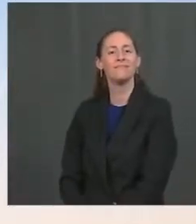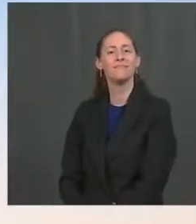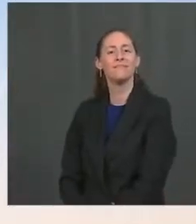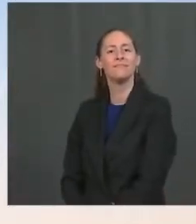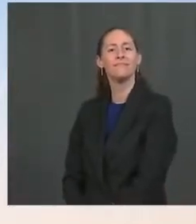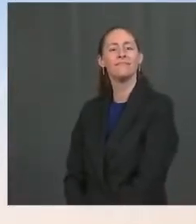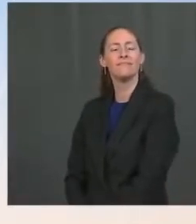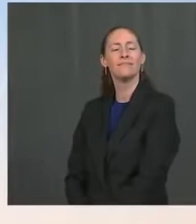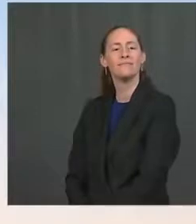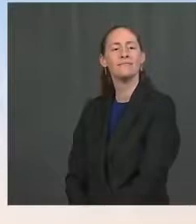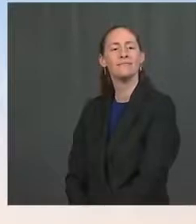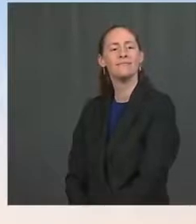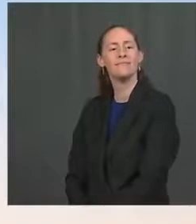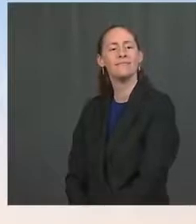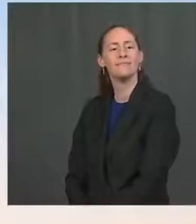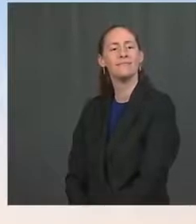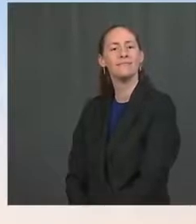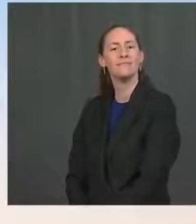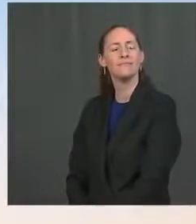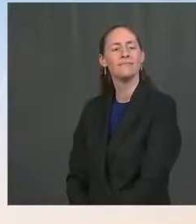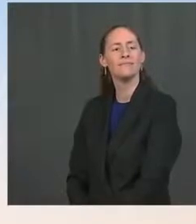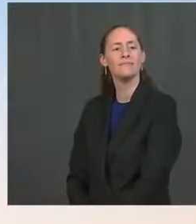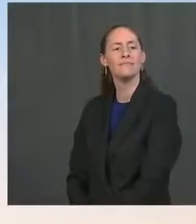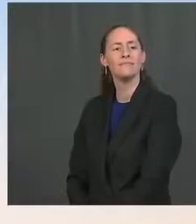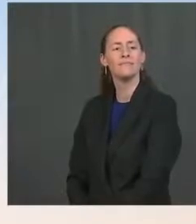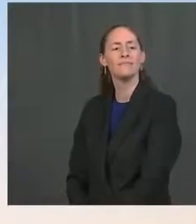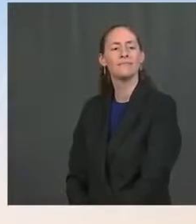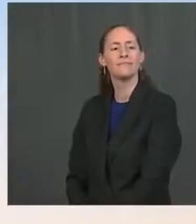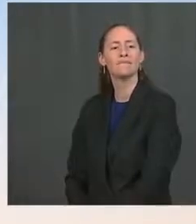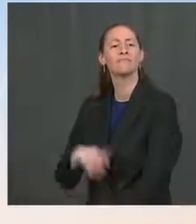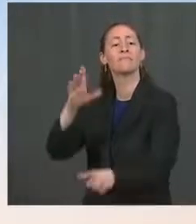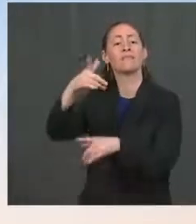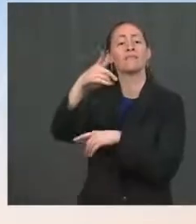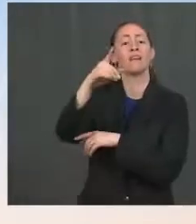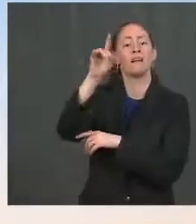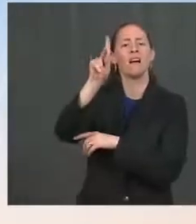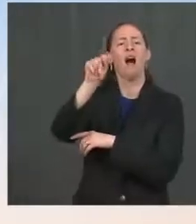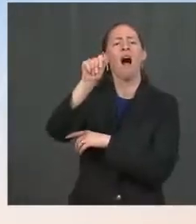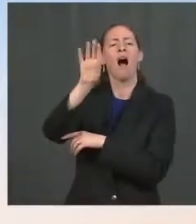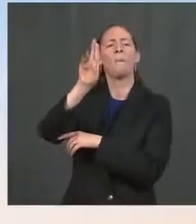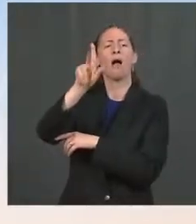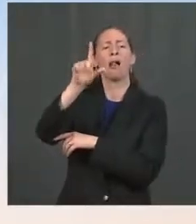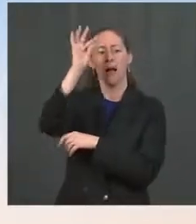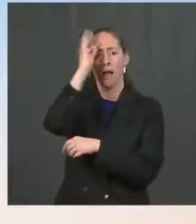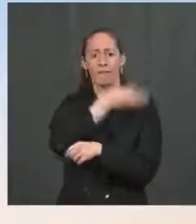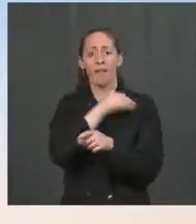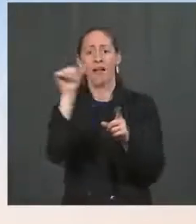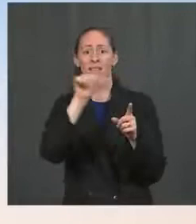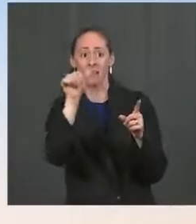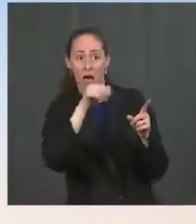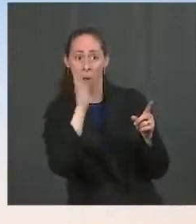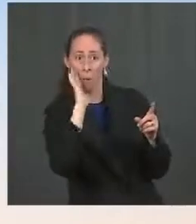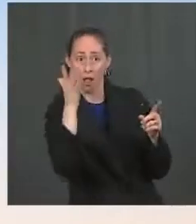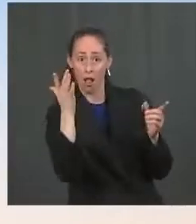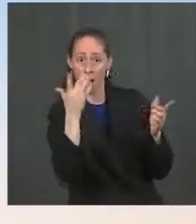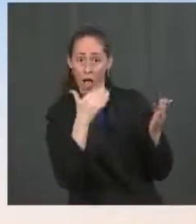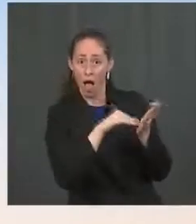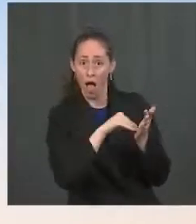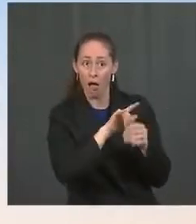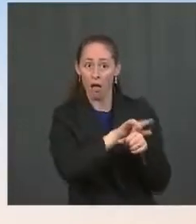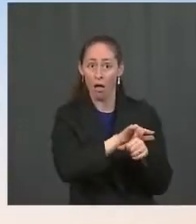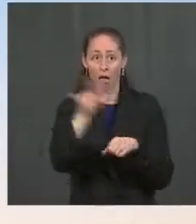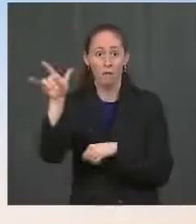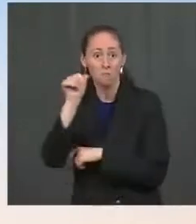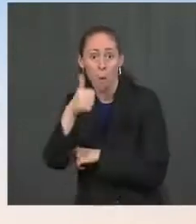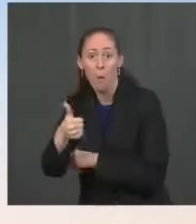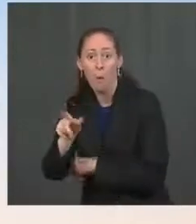coming out tomorrow from the Kabul airport. Can you confirm this? Well, Patsy, one thing to note, and this was in the statement we put out through Emily, and I understand the interest